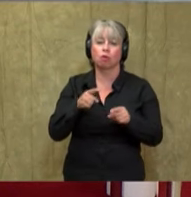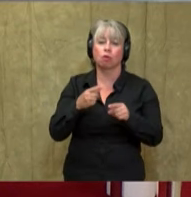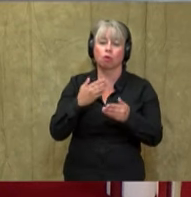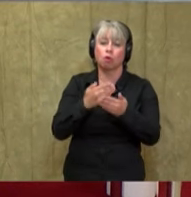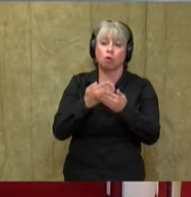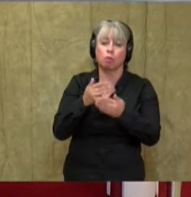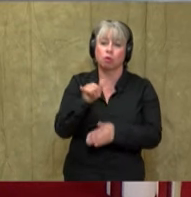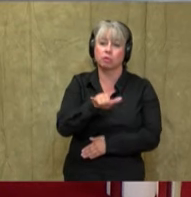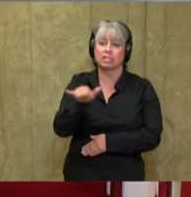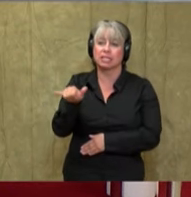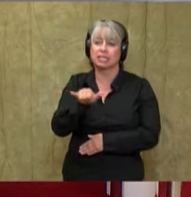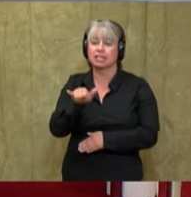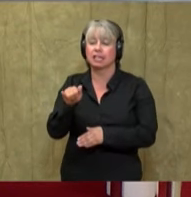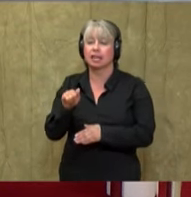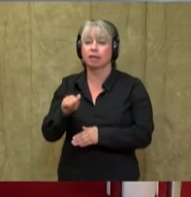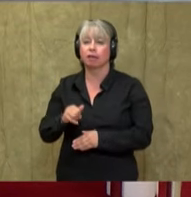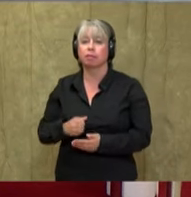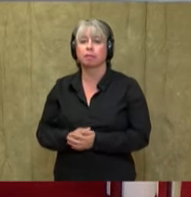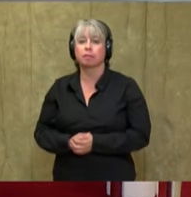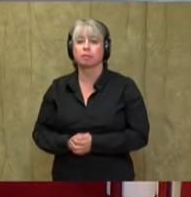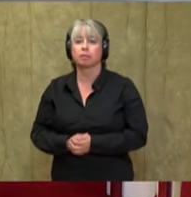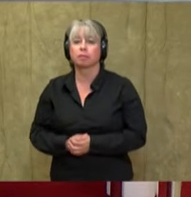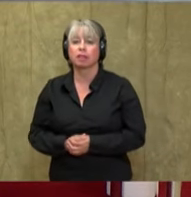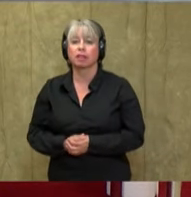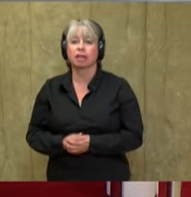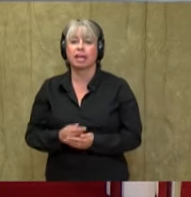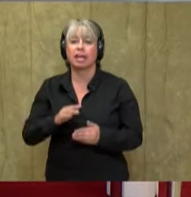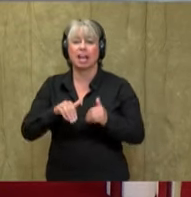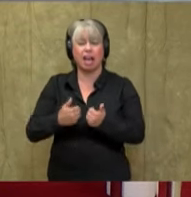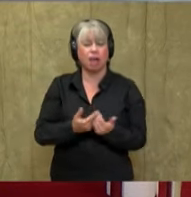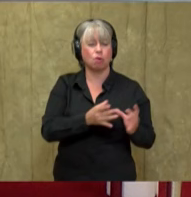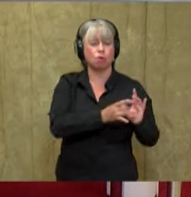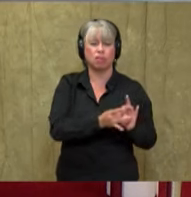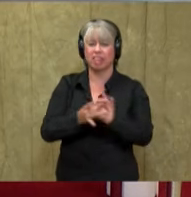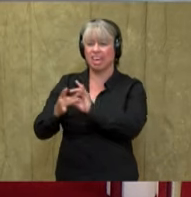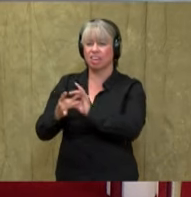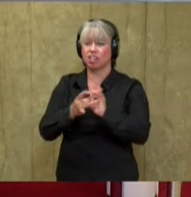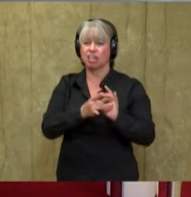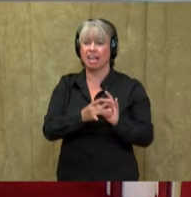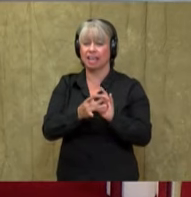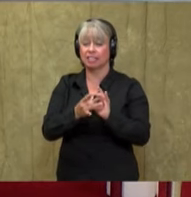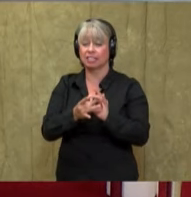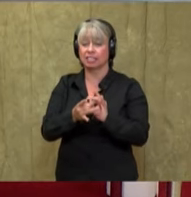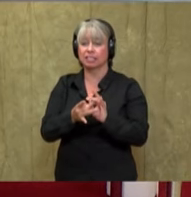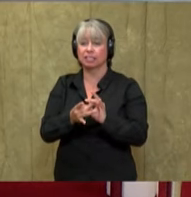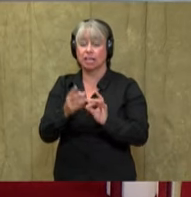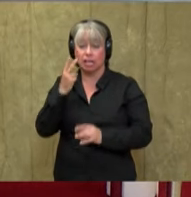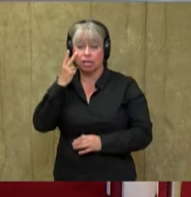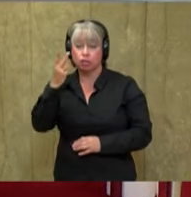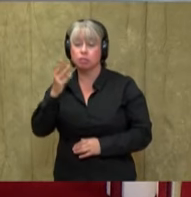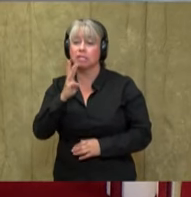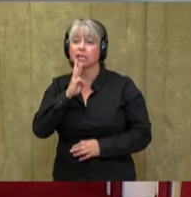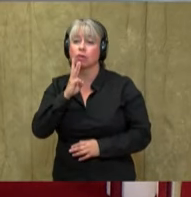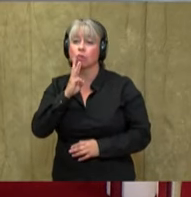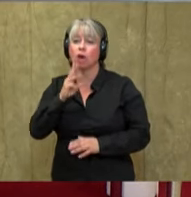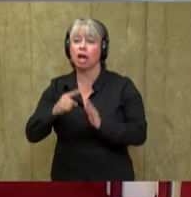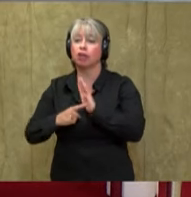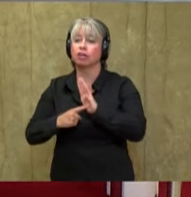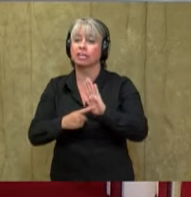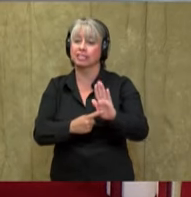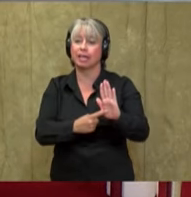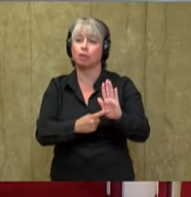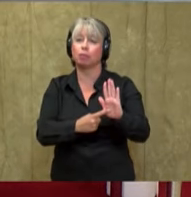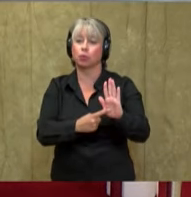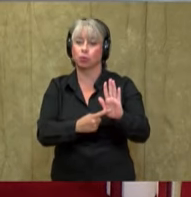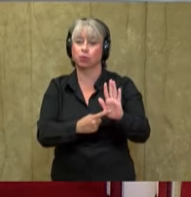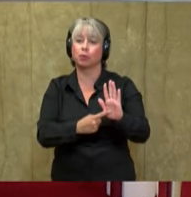two formulas were connected. That was with our water example. How they're connected and we can look at their similarities even and